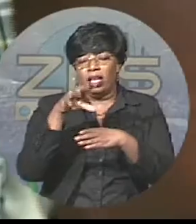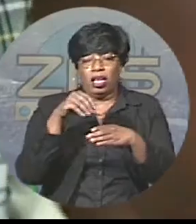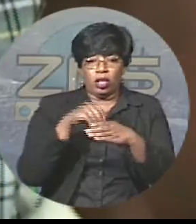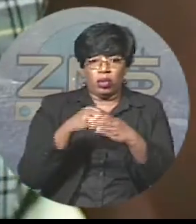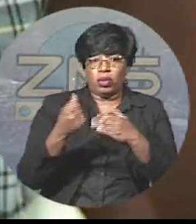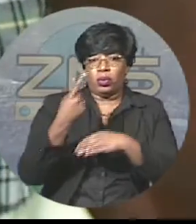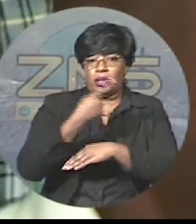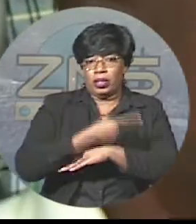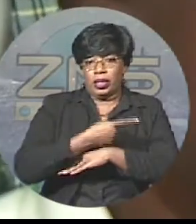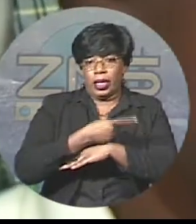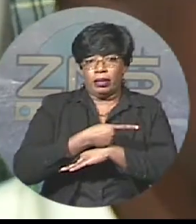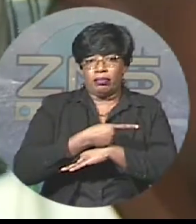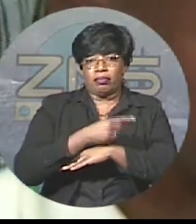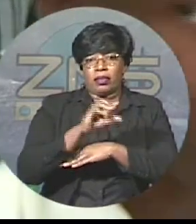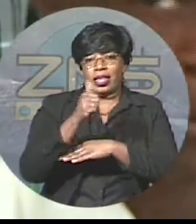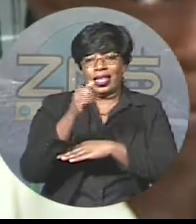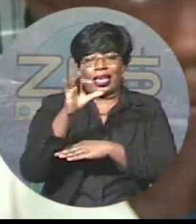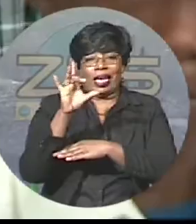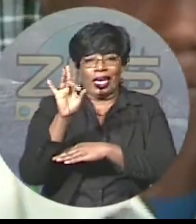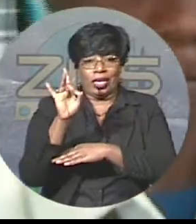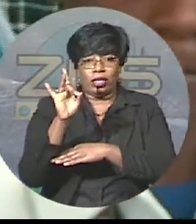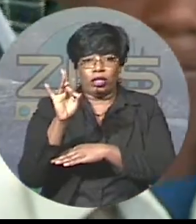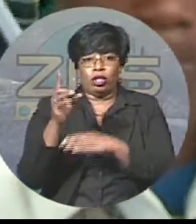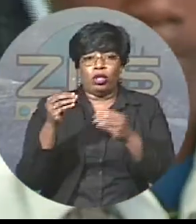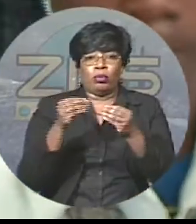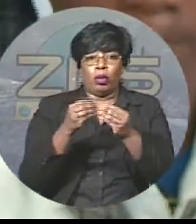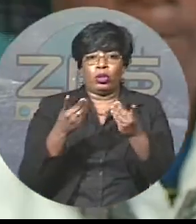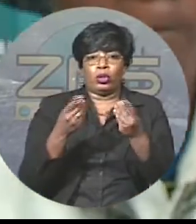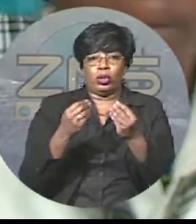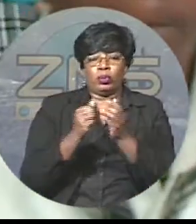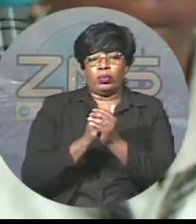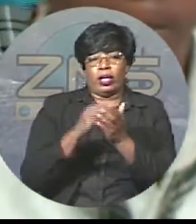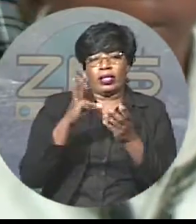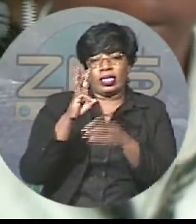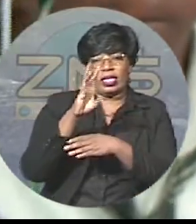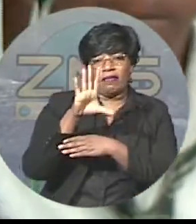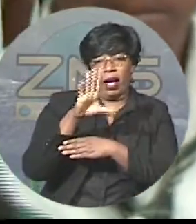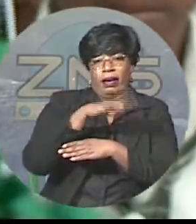today, another 8 to do. Some 65